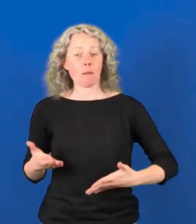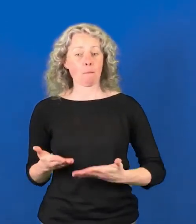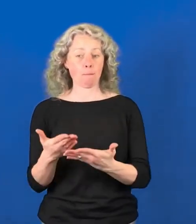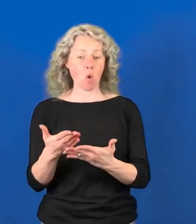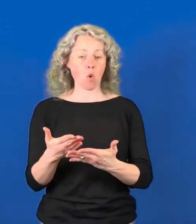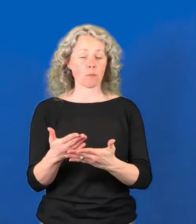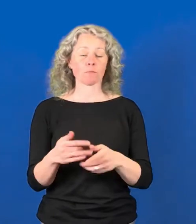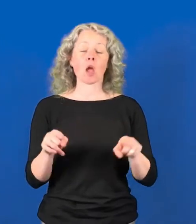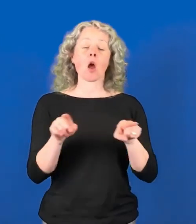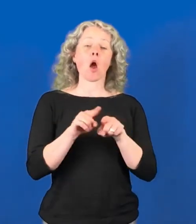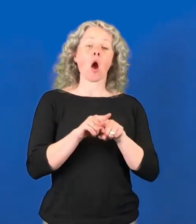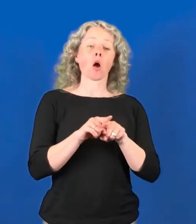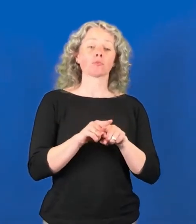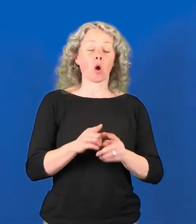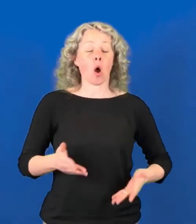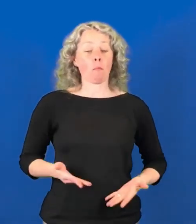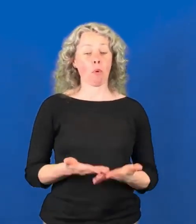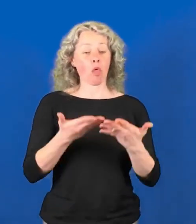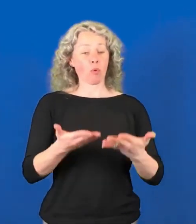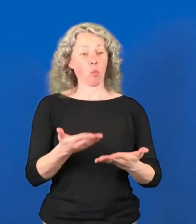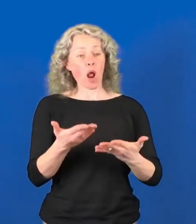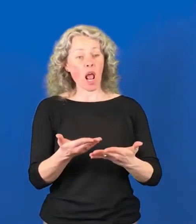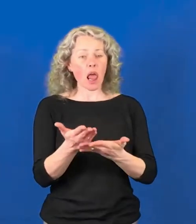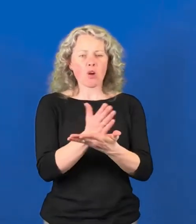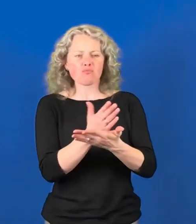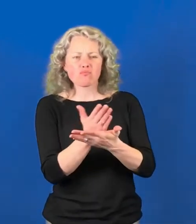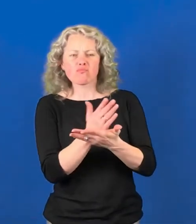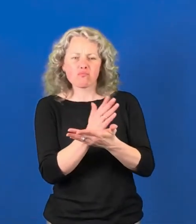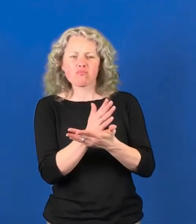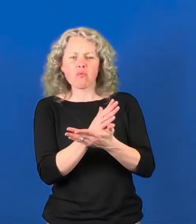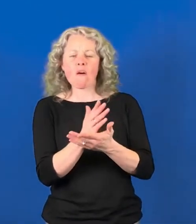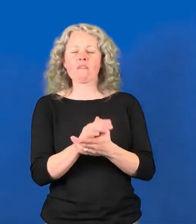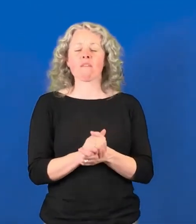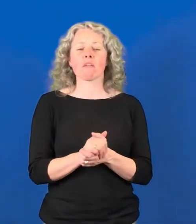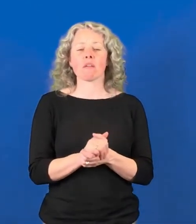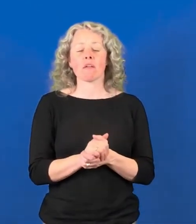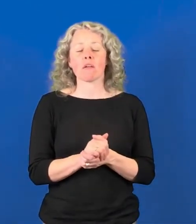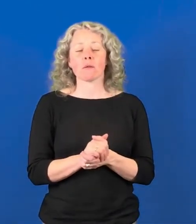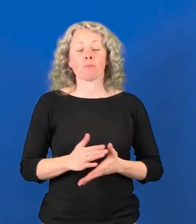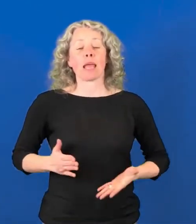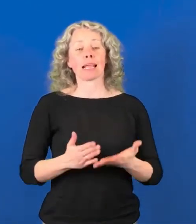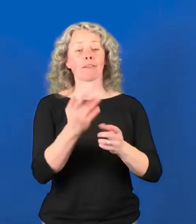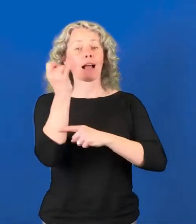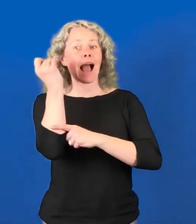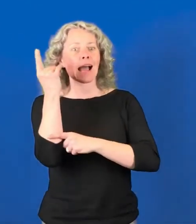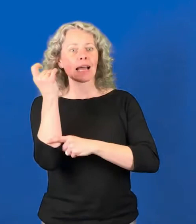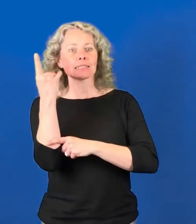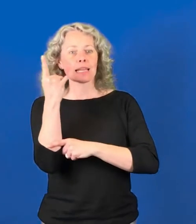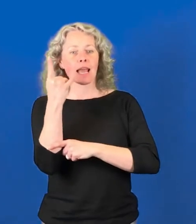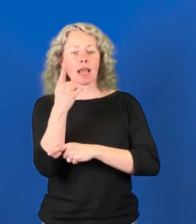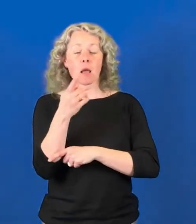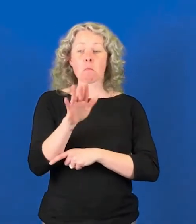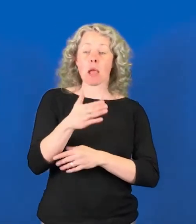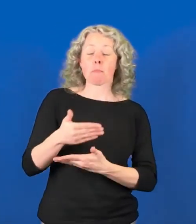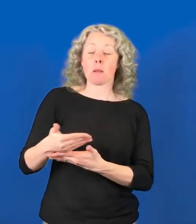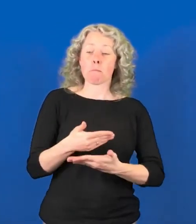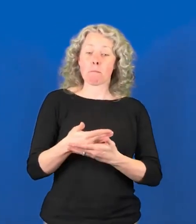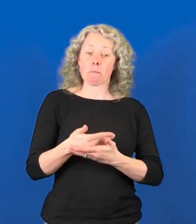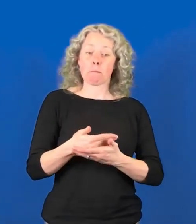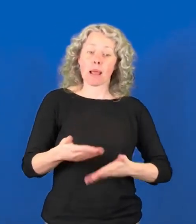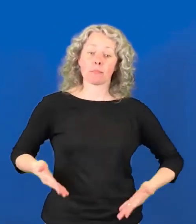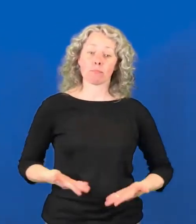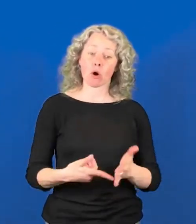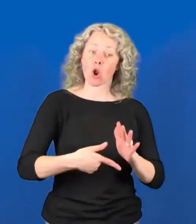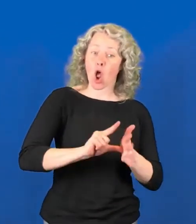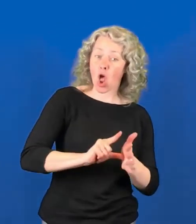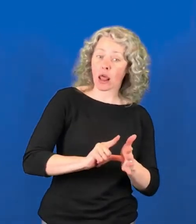pregnancies at different gestations, but also birth weight. If you just look at it as a rough ready reckoner, it does give you an impression about whether babies